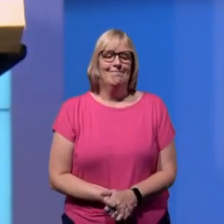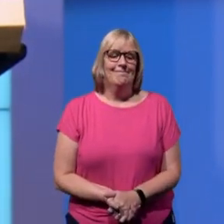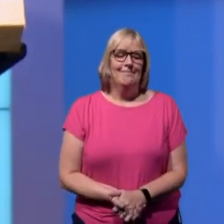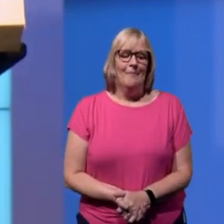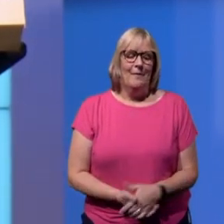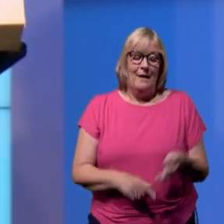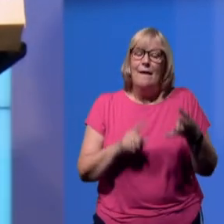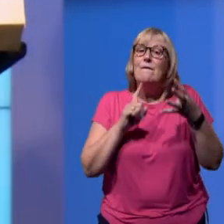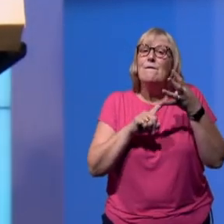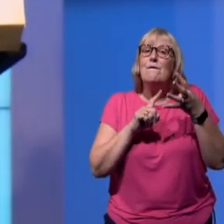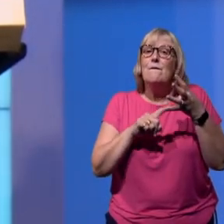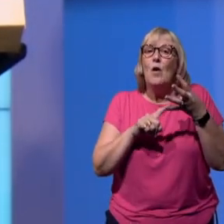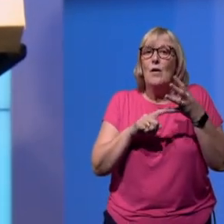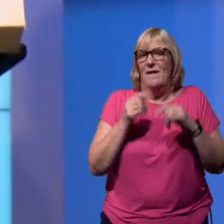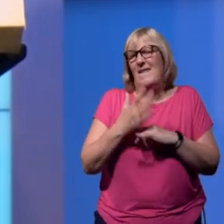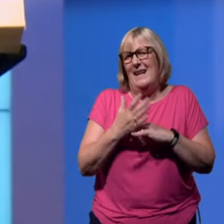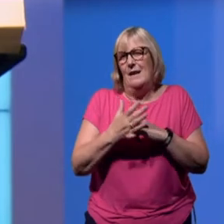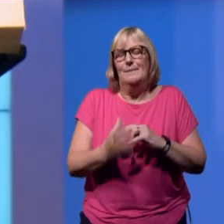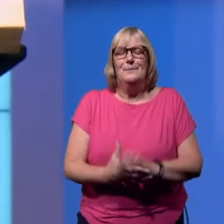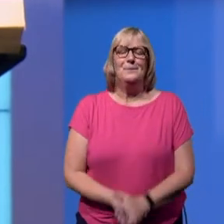And third, and fourthly, finally,